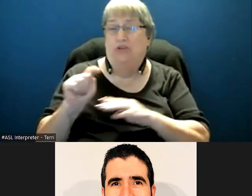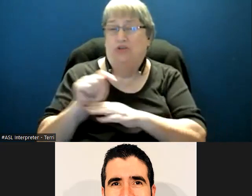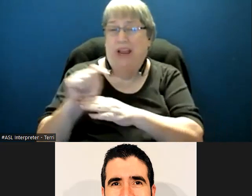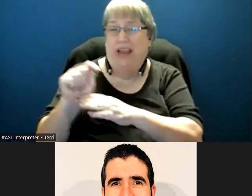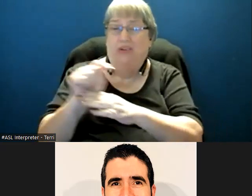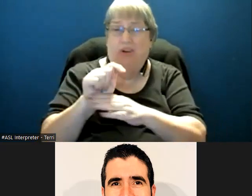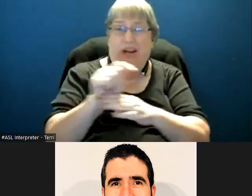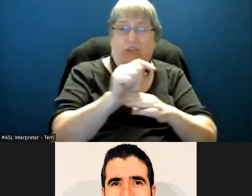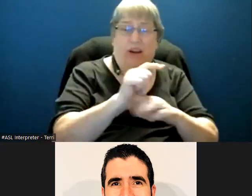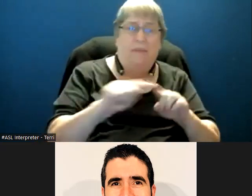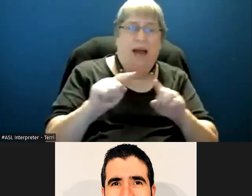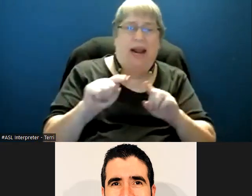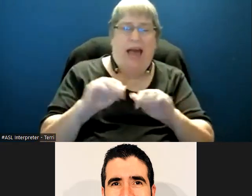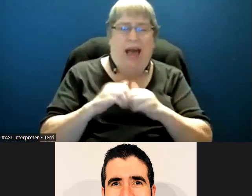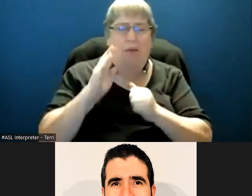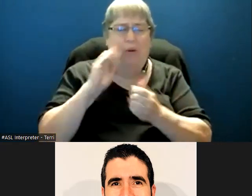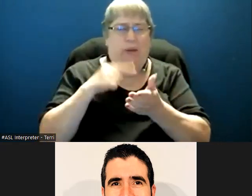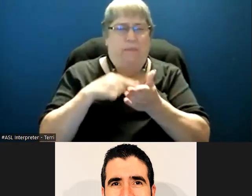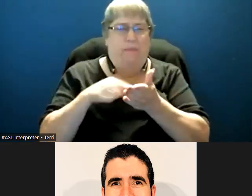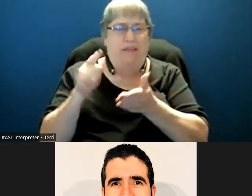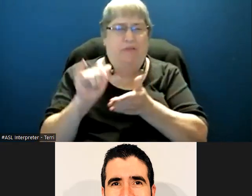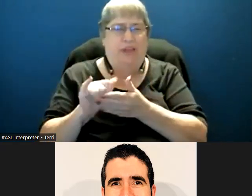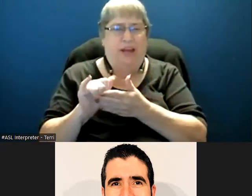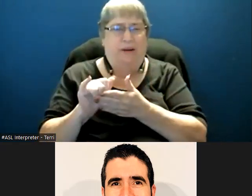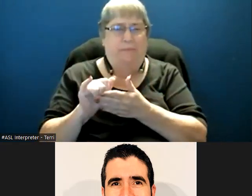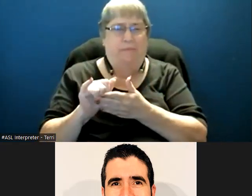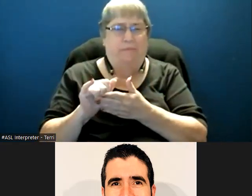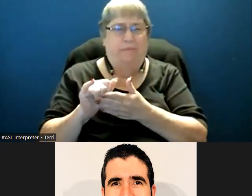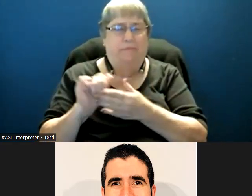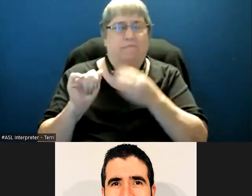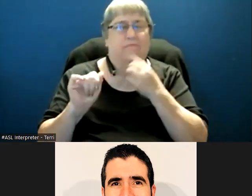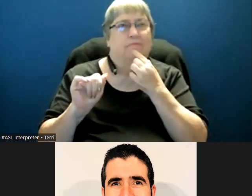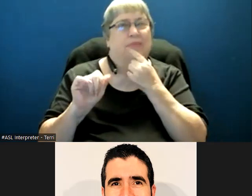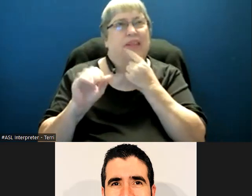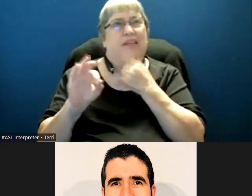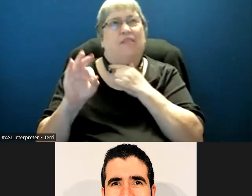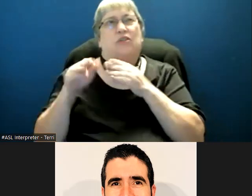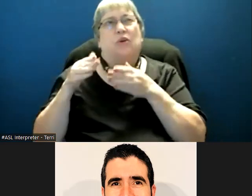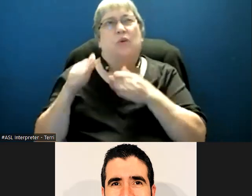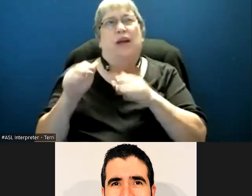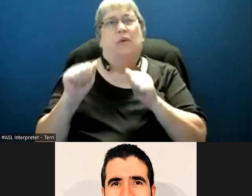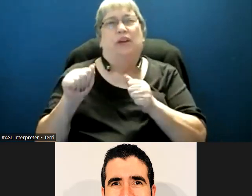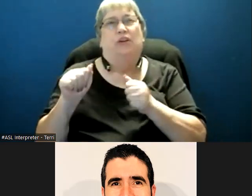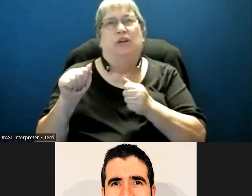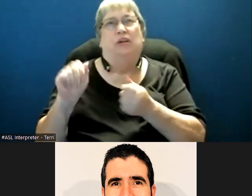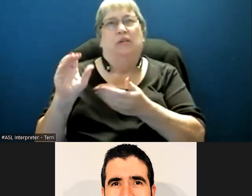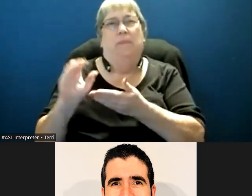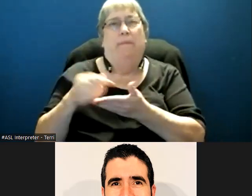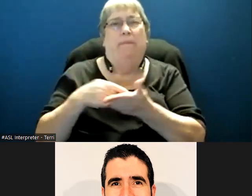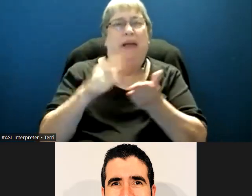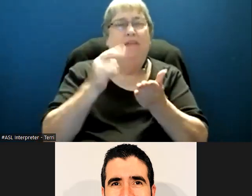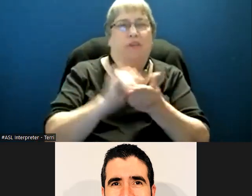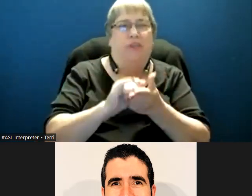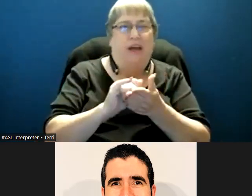pay for people in the community to help do training, if there's a way we could finance some of that to get high quality